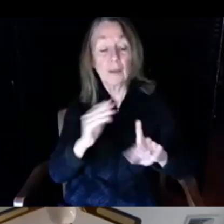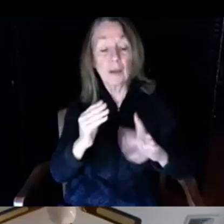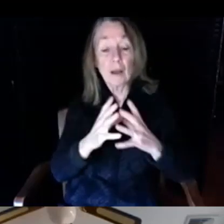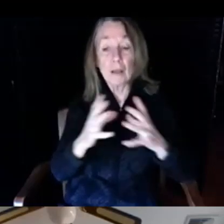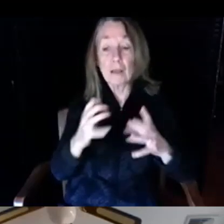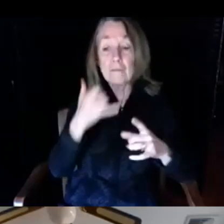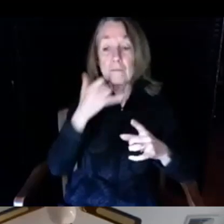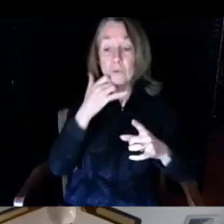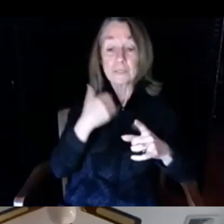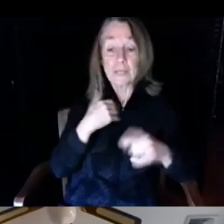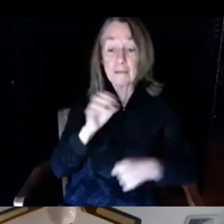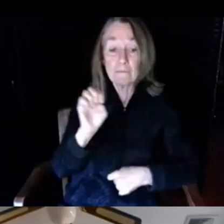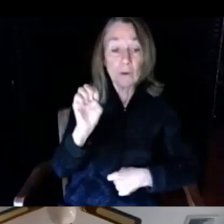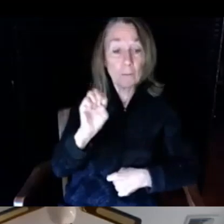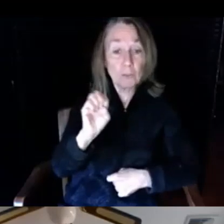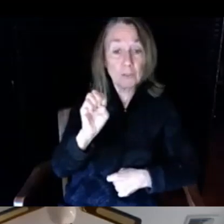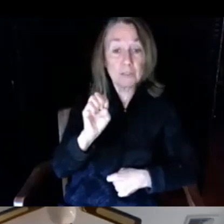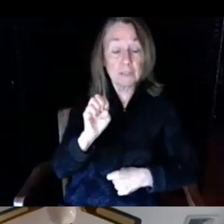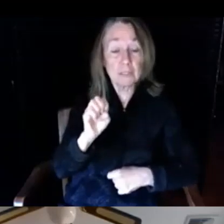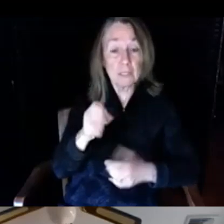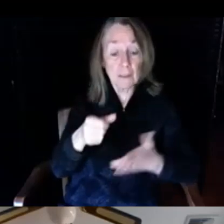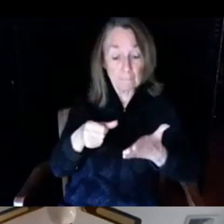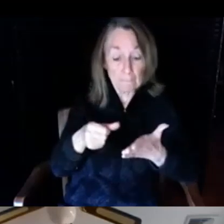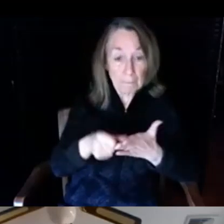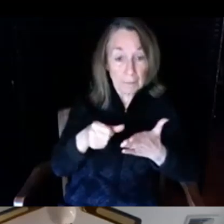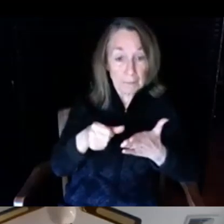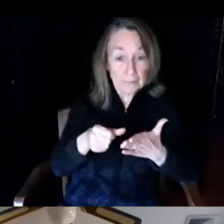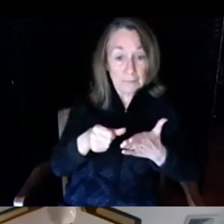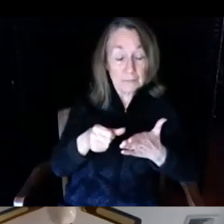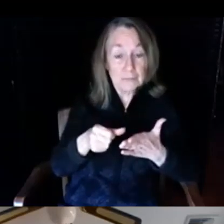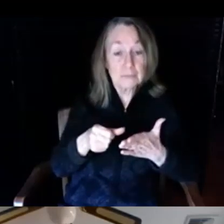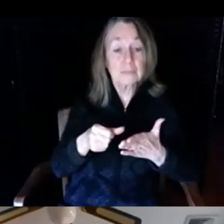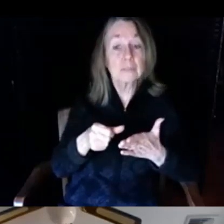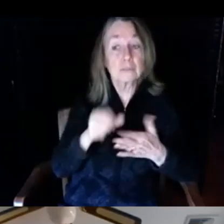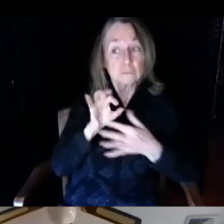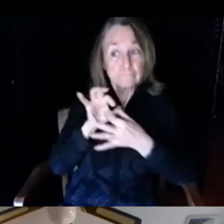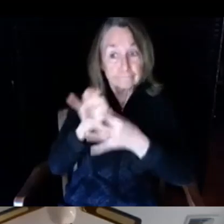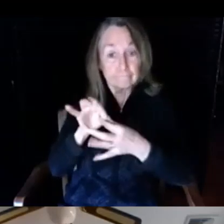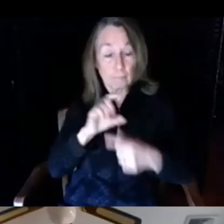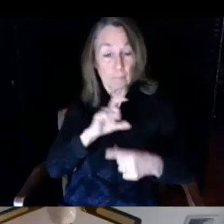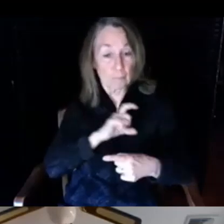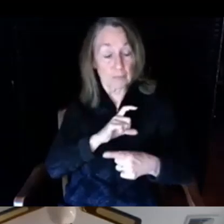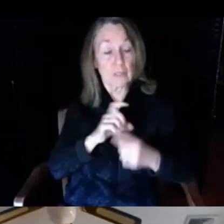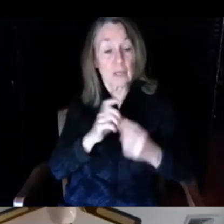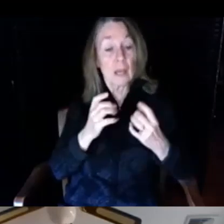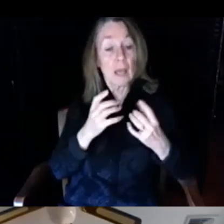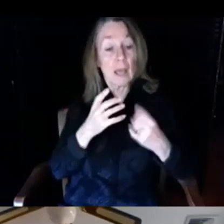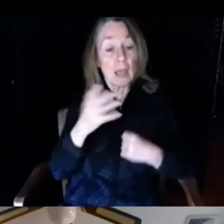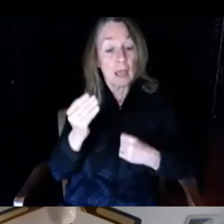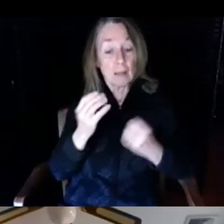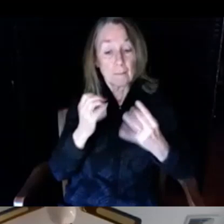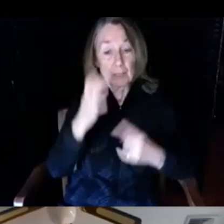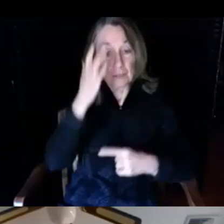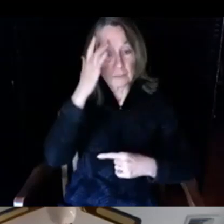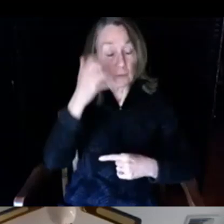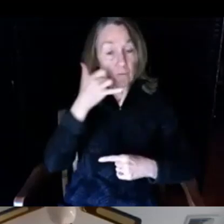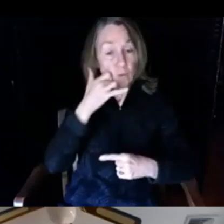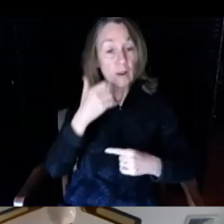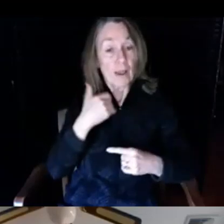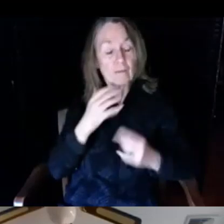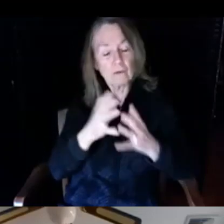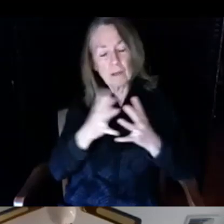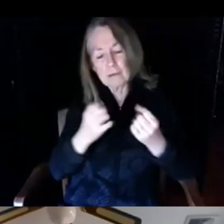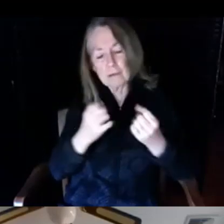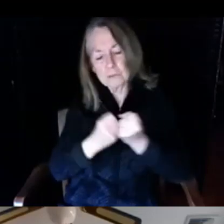emergency buttons on them as well. And also a lot of phones, smartphones have support if you use hearing aids or